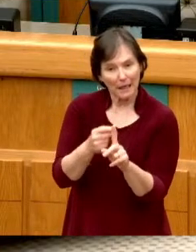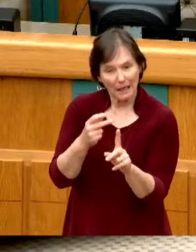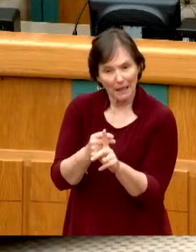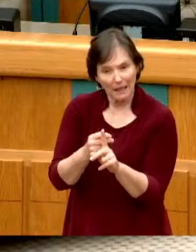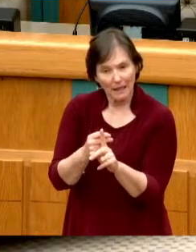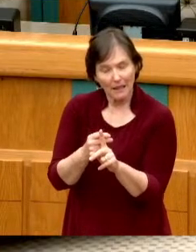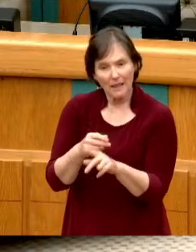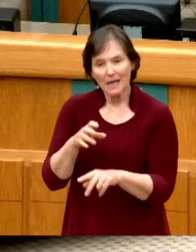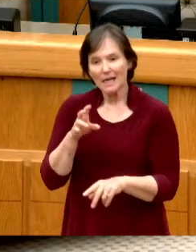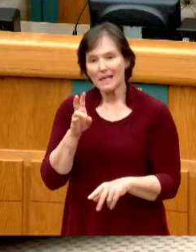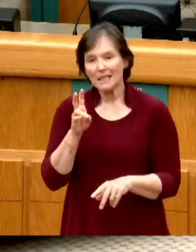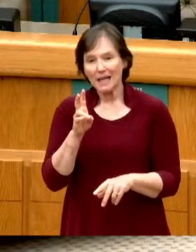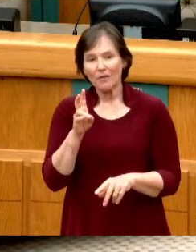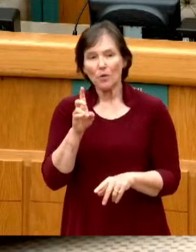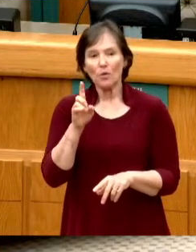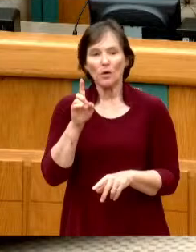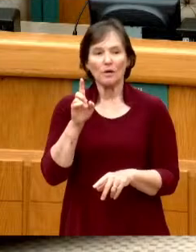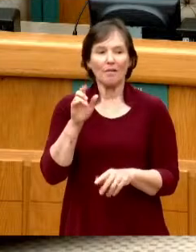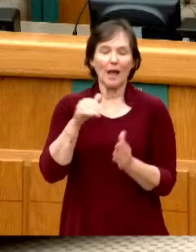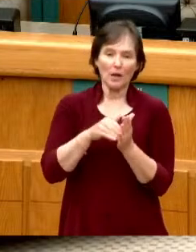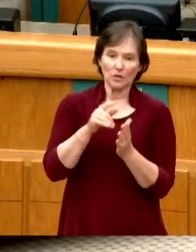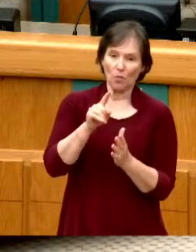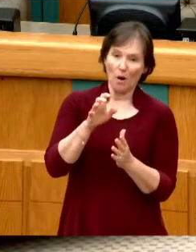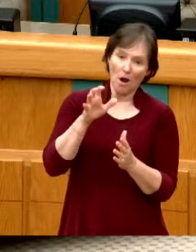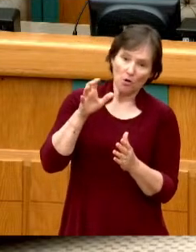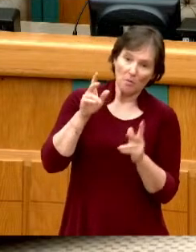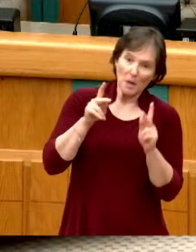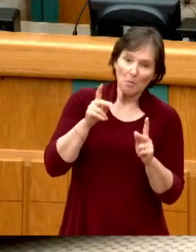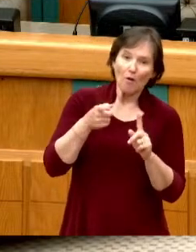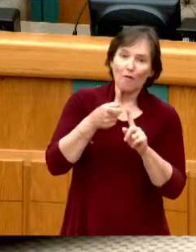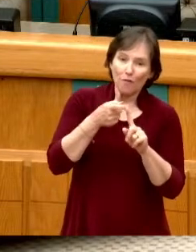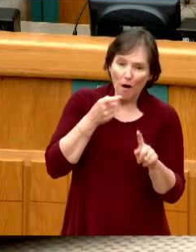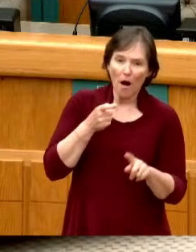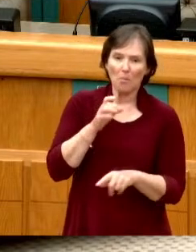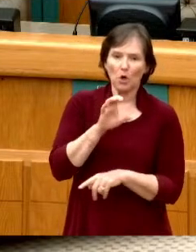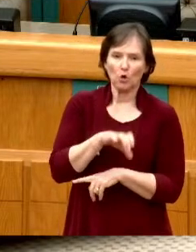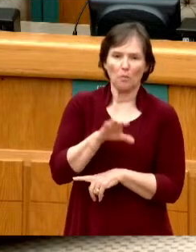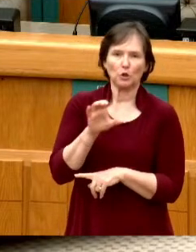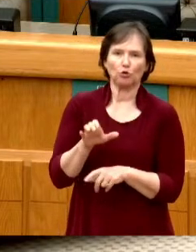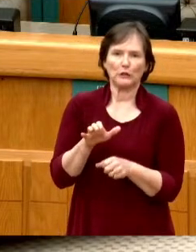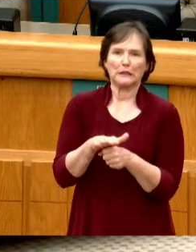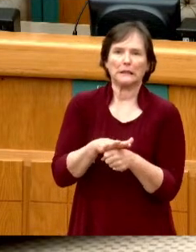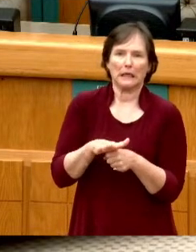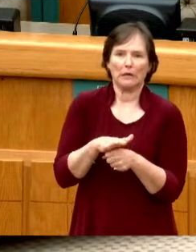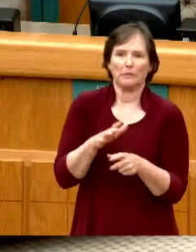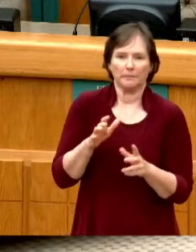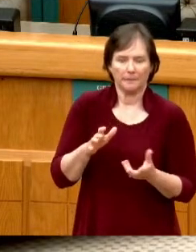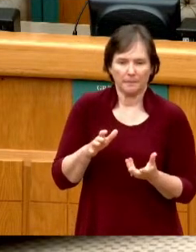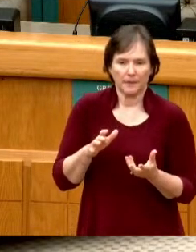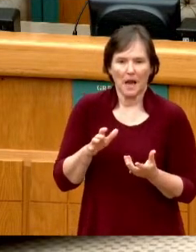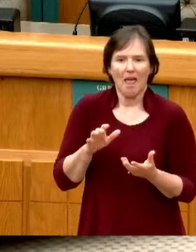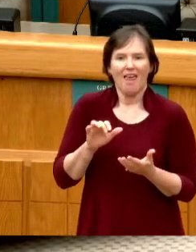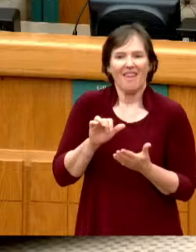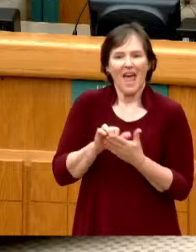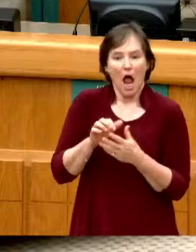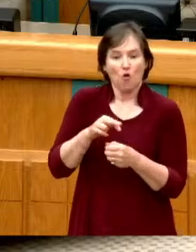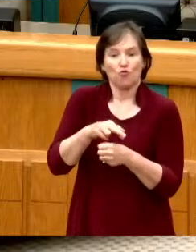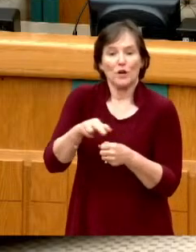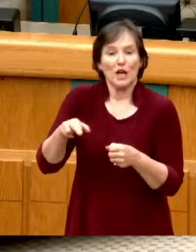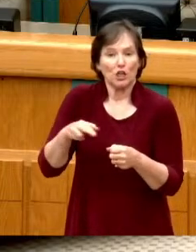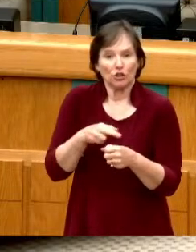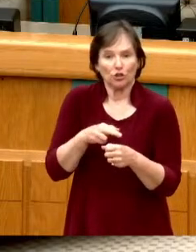zip codes inside the city of Corpus Christi. In other words, this mega clinic, this regional hub,